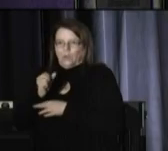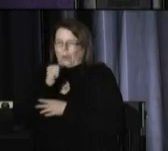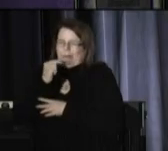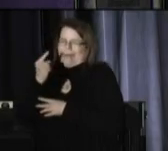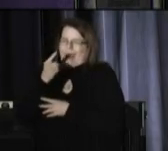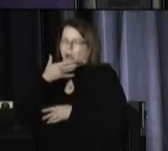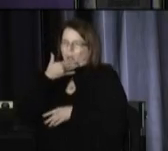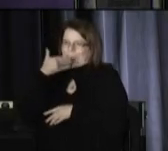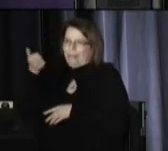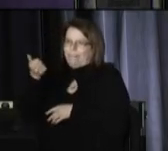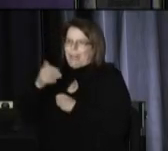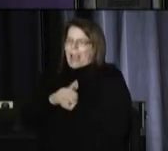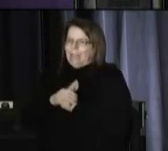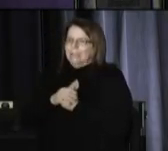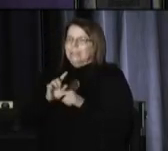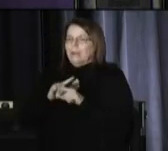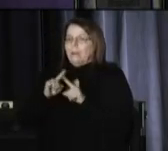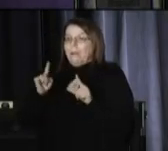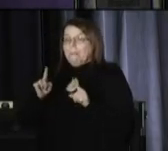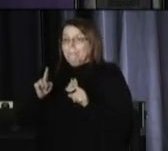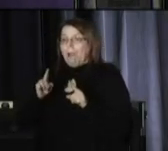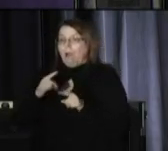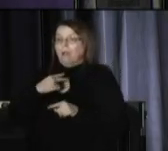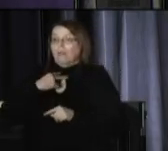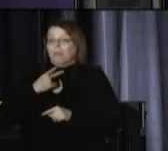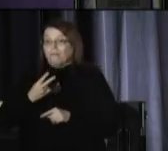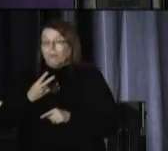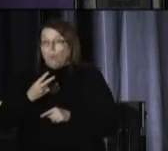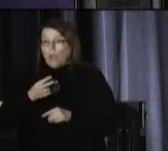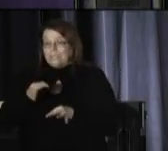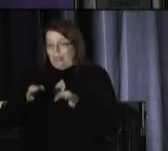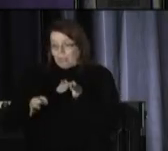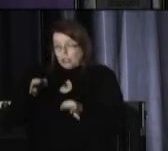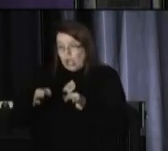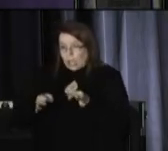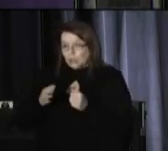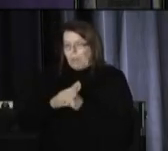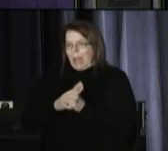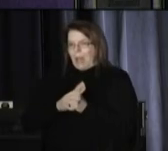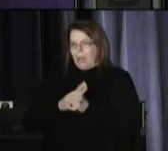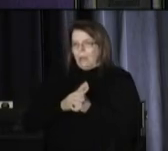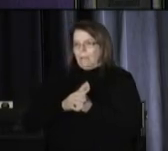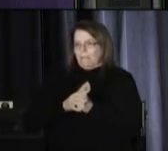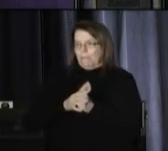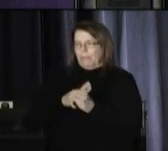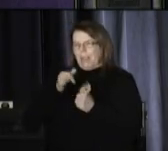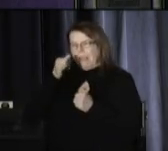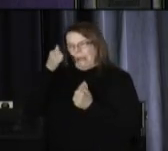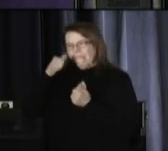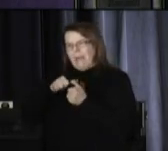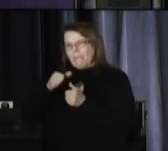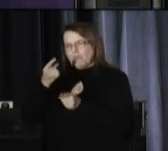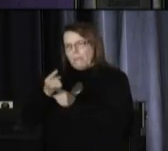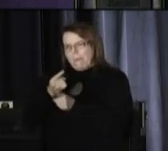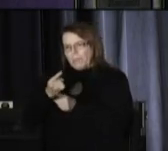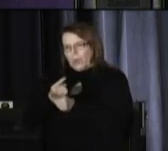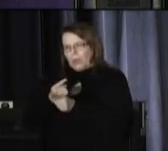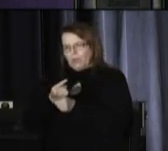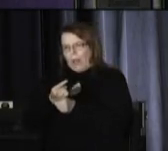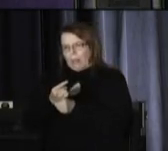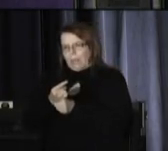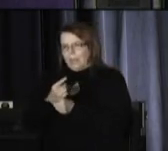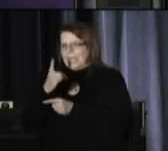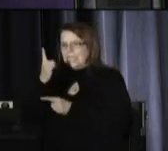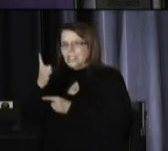best. But the voice and the judgment, and if I'm remembering correctly, it's just